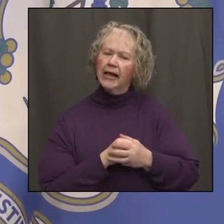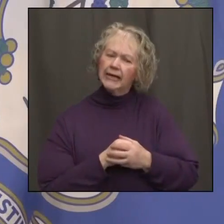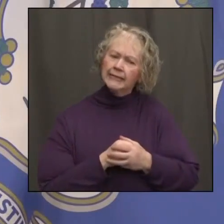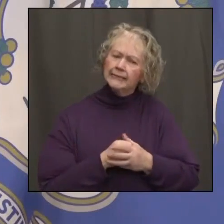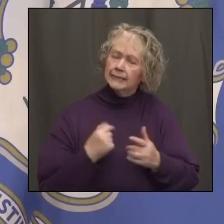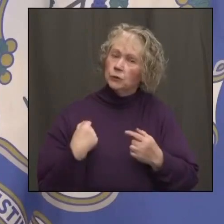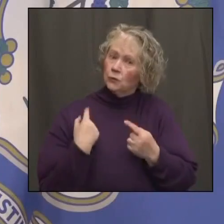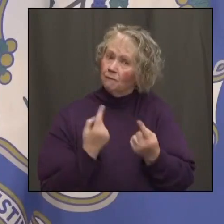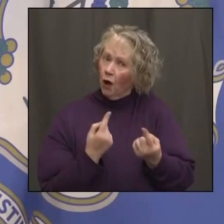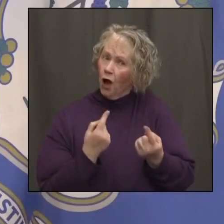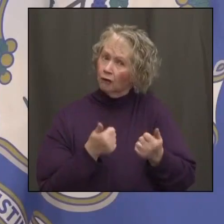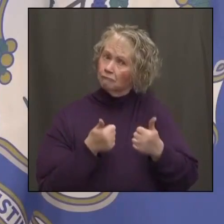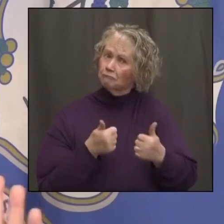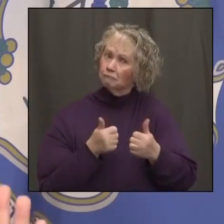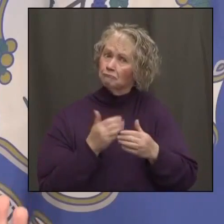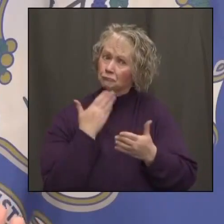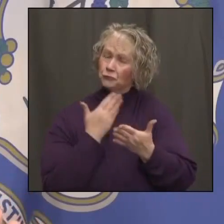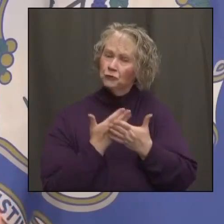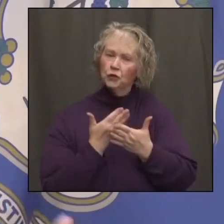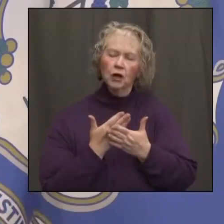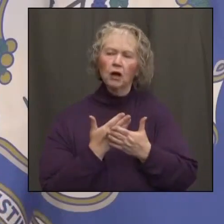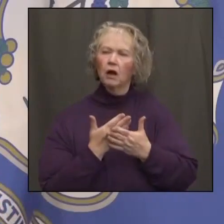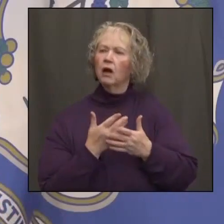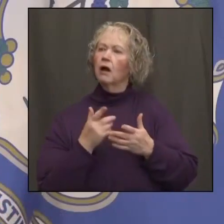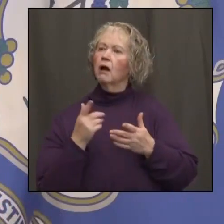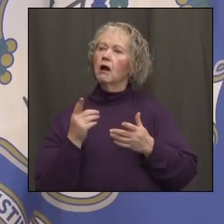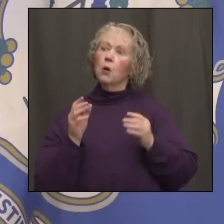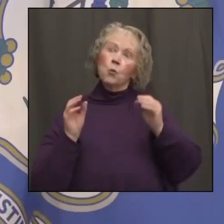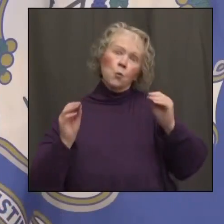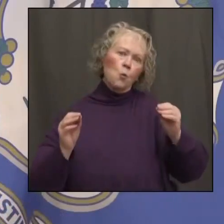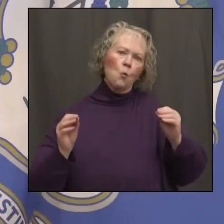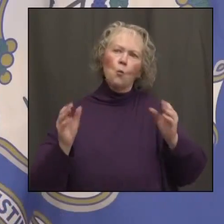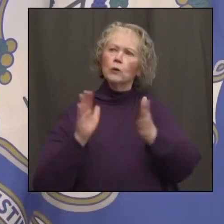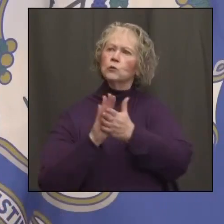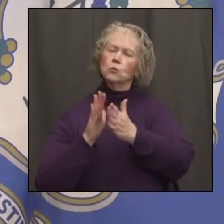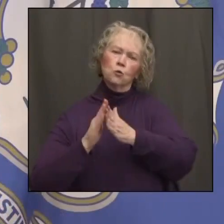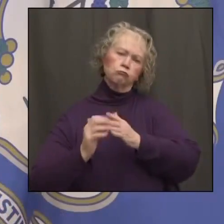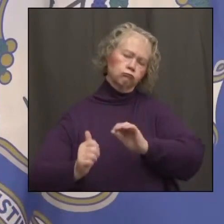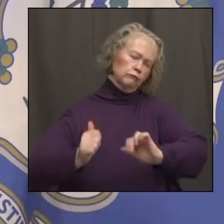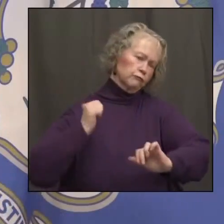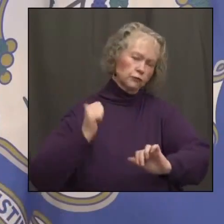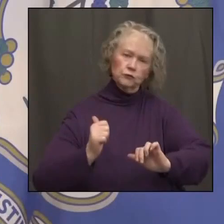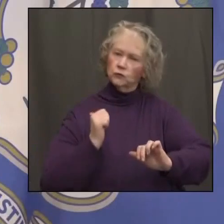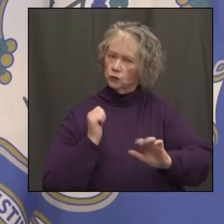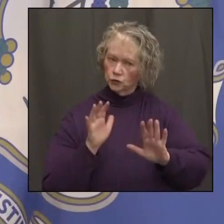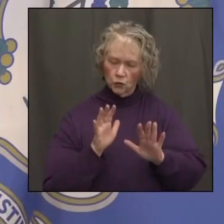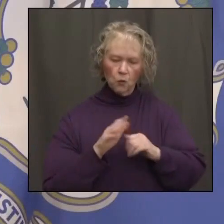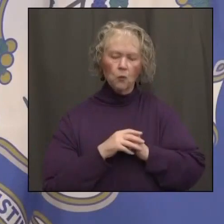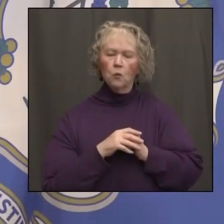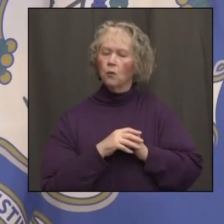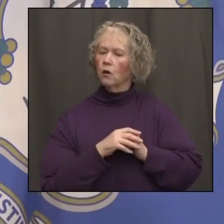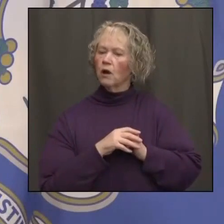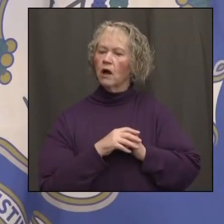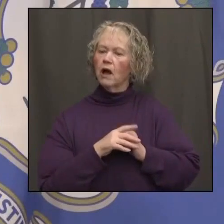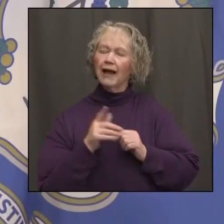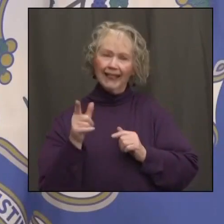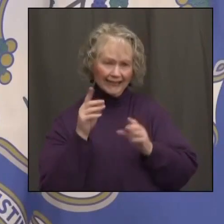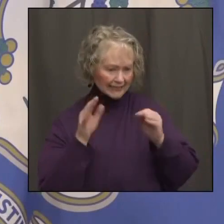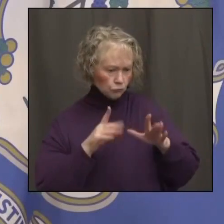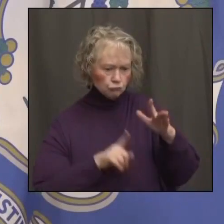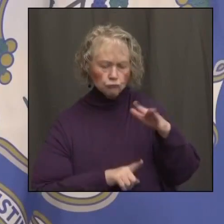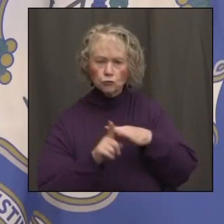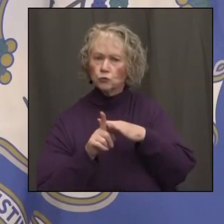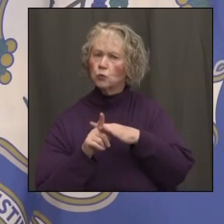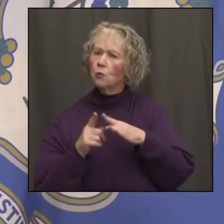So far, so good. There's no schools that are saying no because I don't want my kids going to school. I think teachers are showing up and are